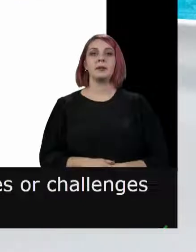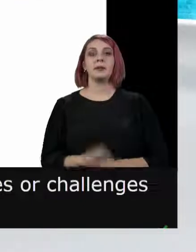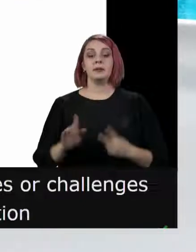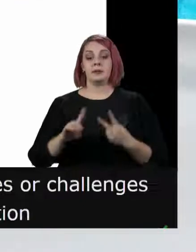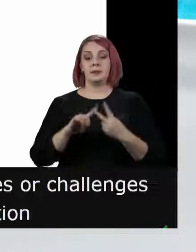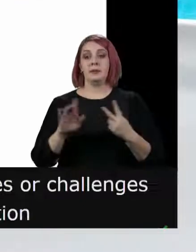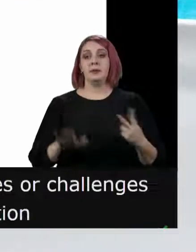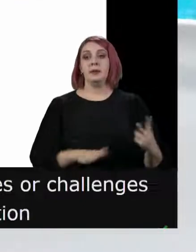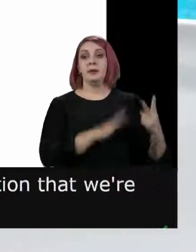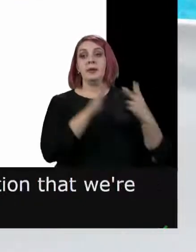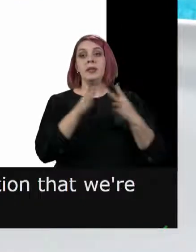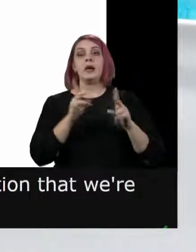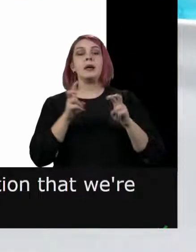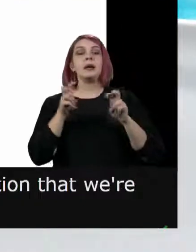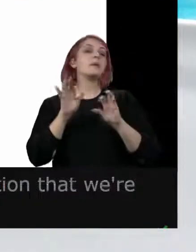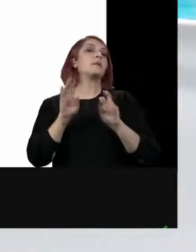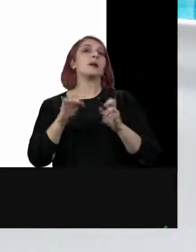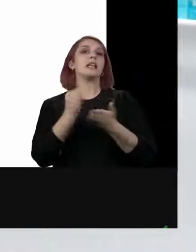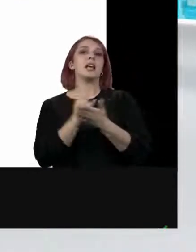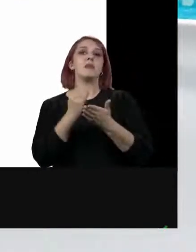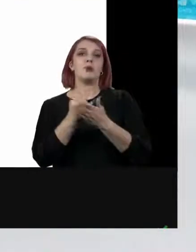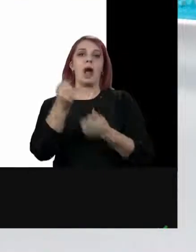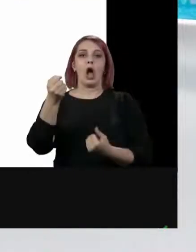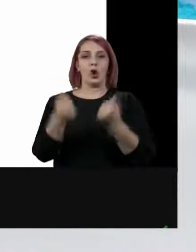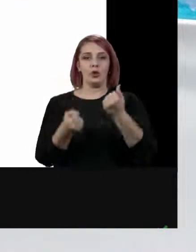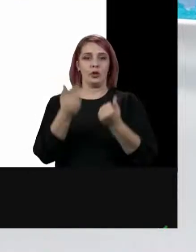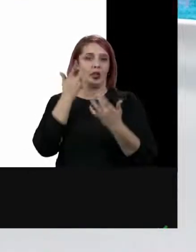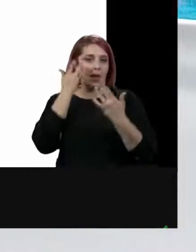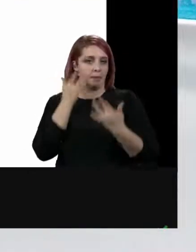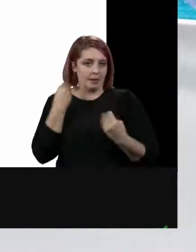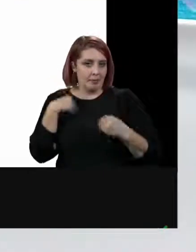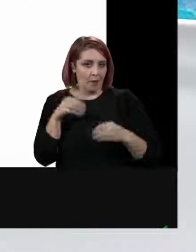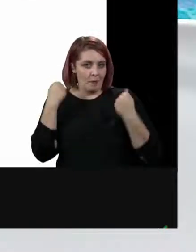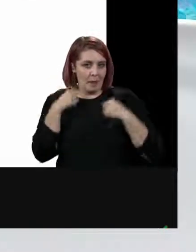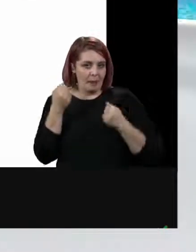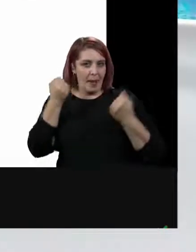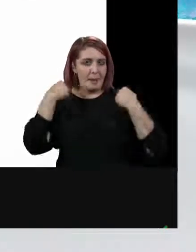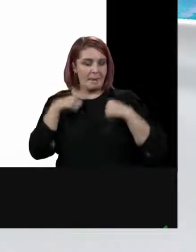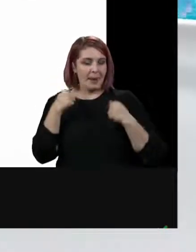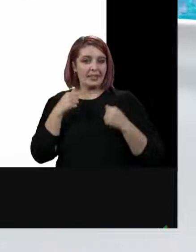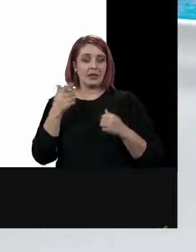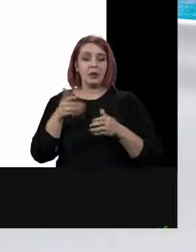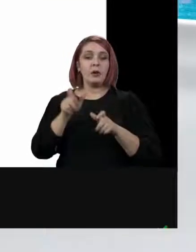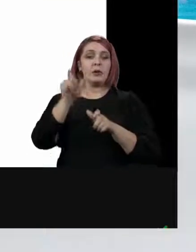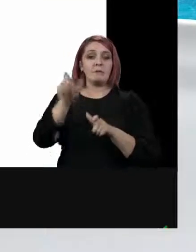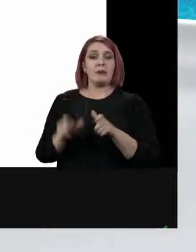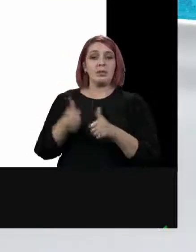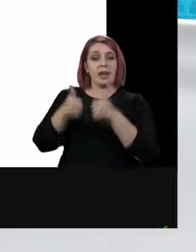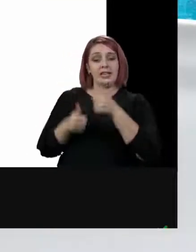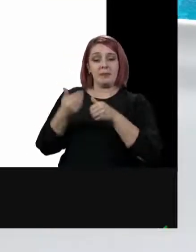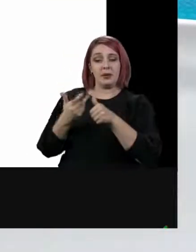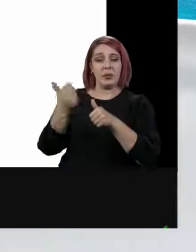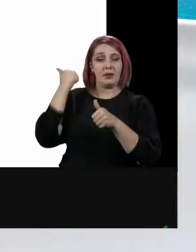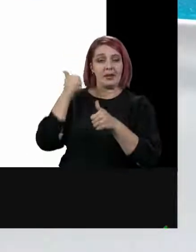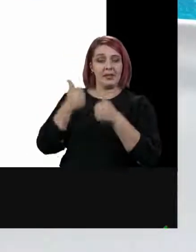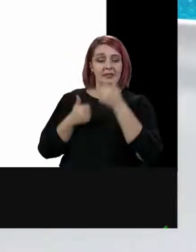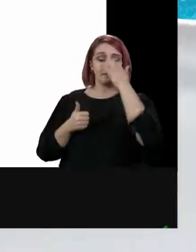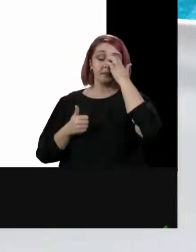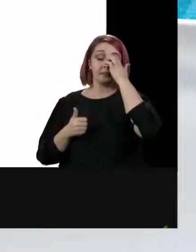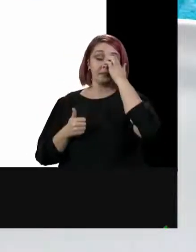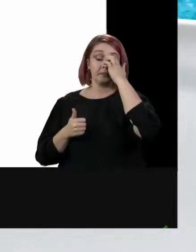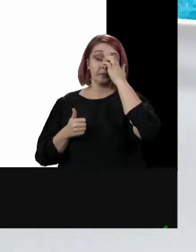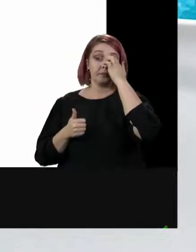if we focus on the actual driving test, well, we